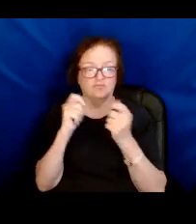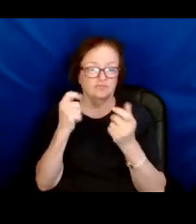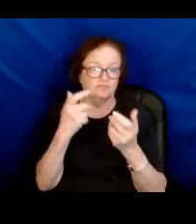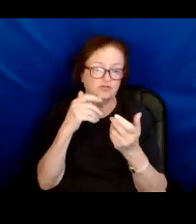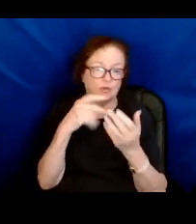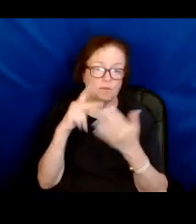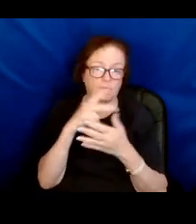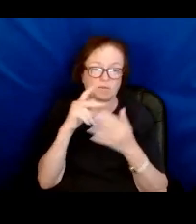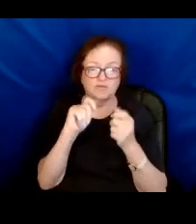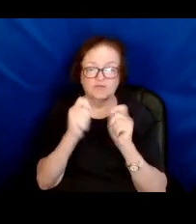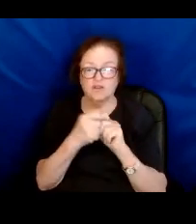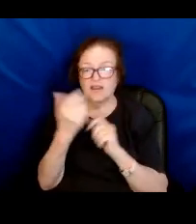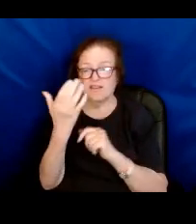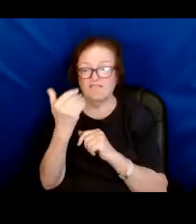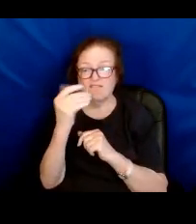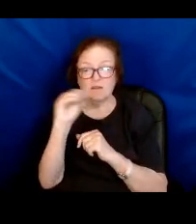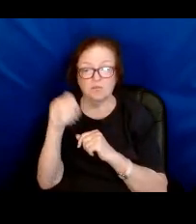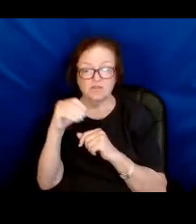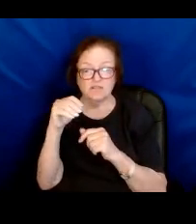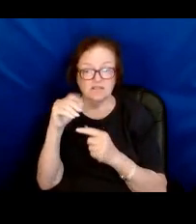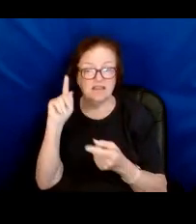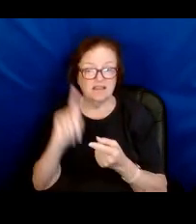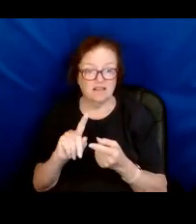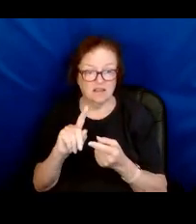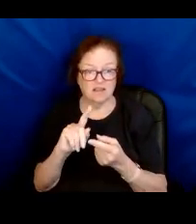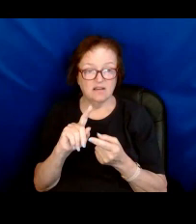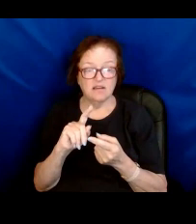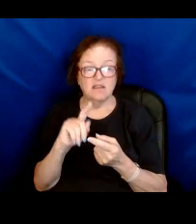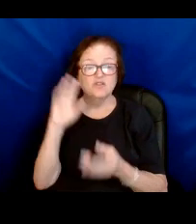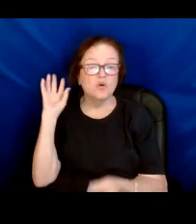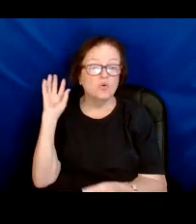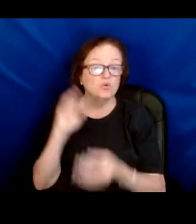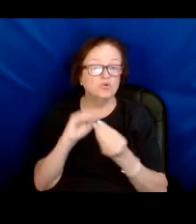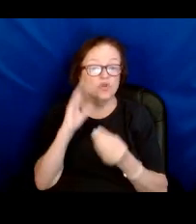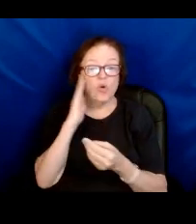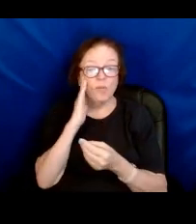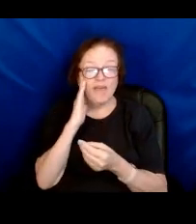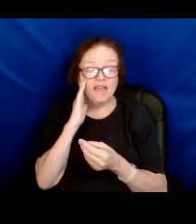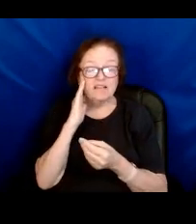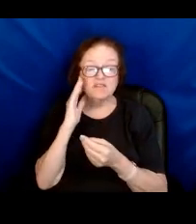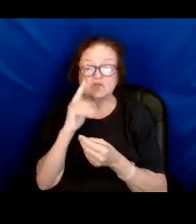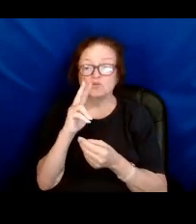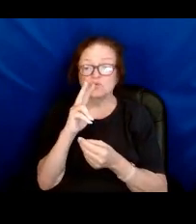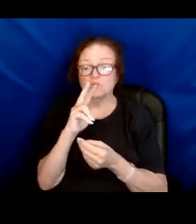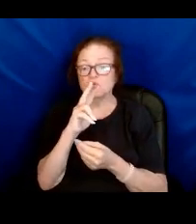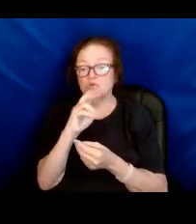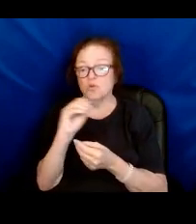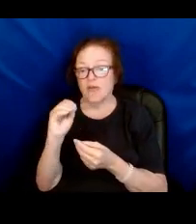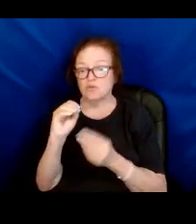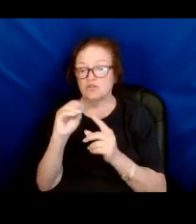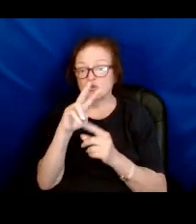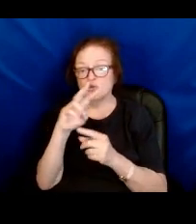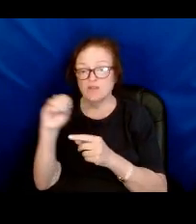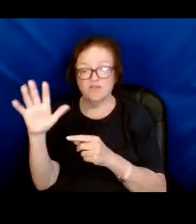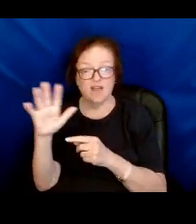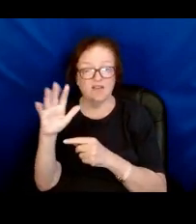Overall, it's a 15% decline. And what we see overall, total beds from 2000 to 2005, a 2% decline,